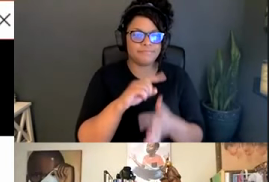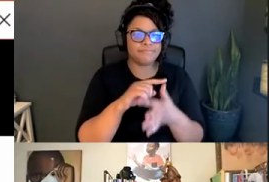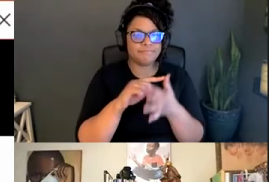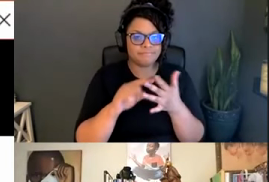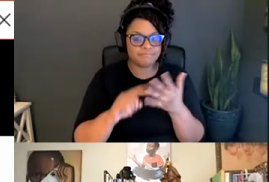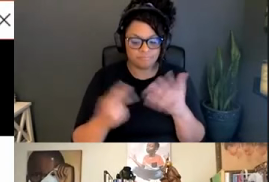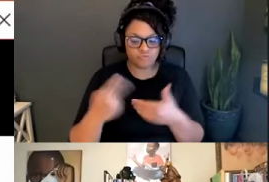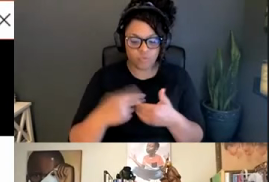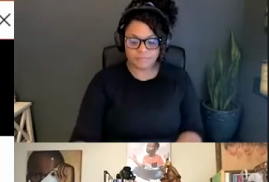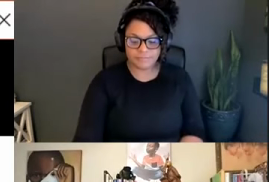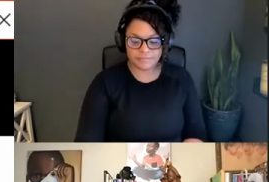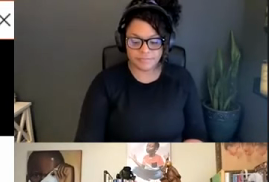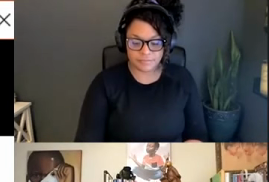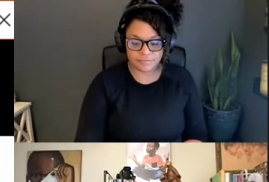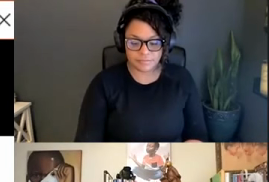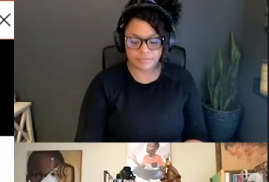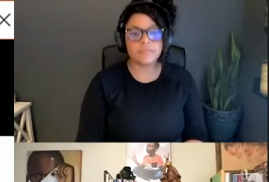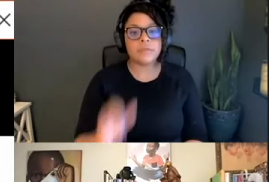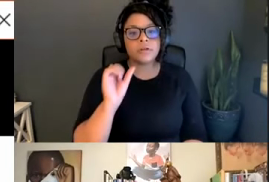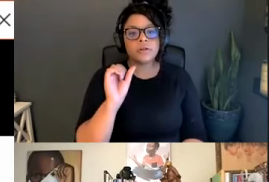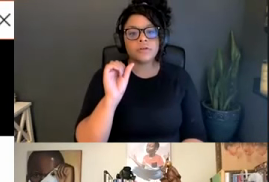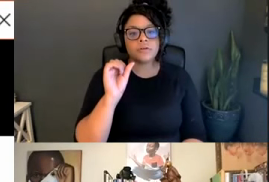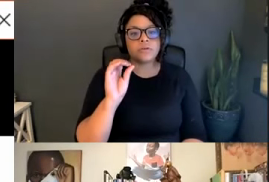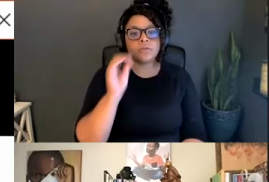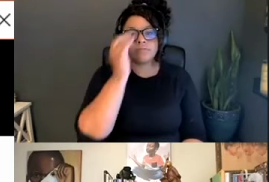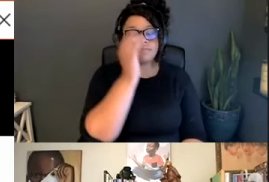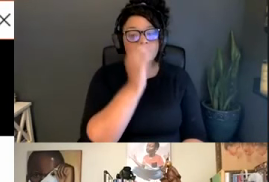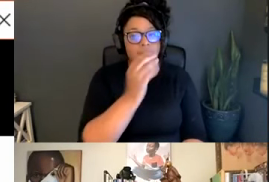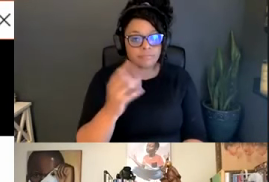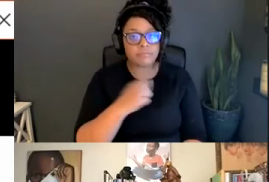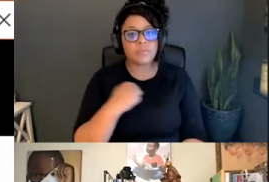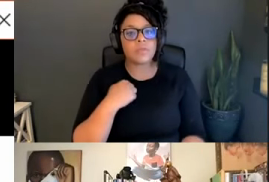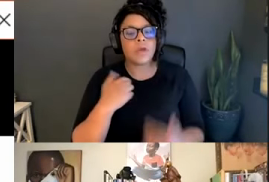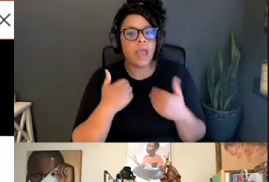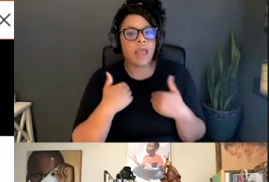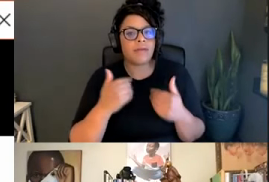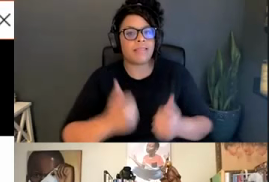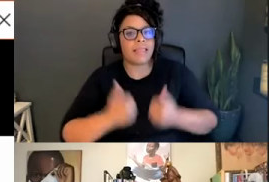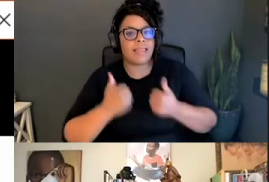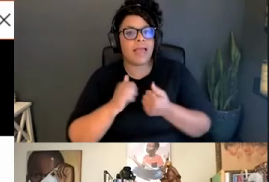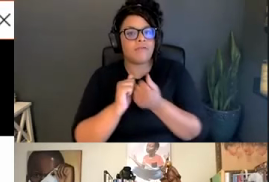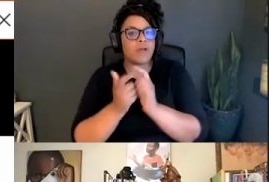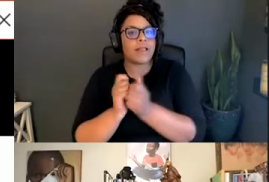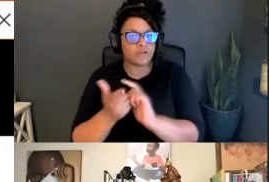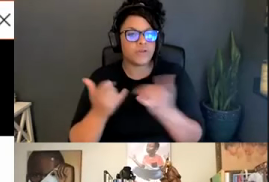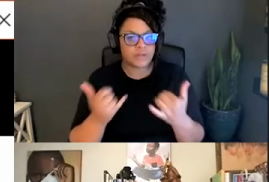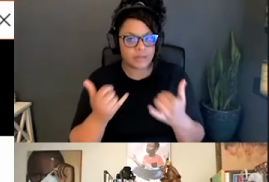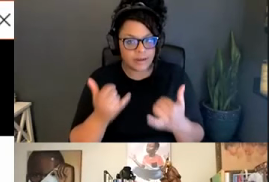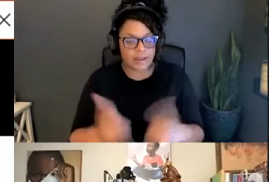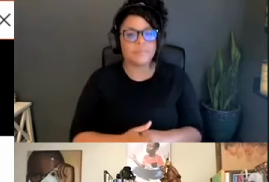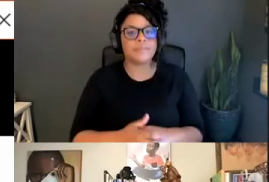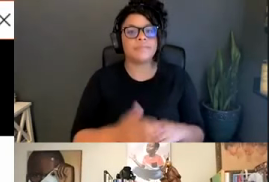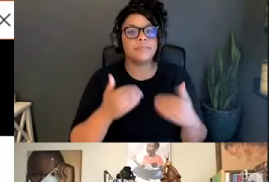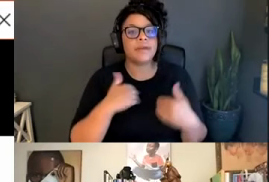join us. So just so you're aware, we do have live translation today. We have